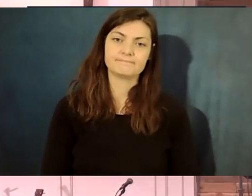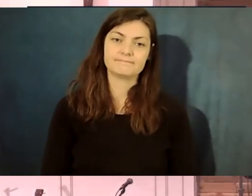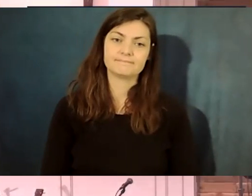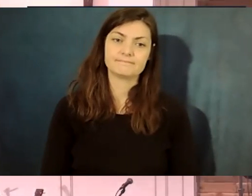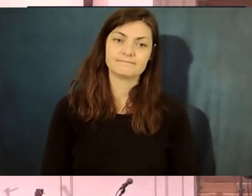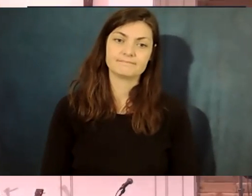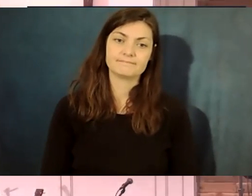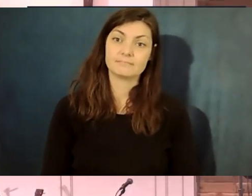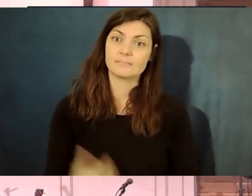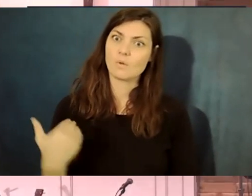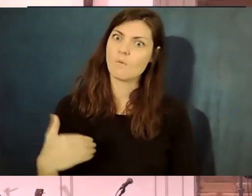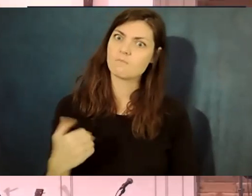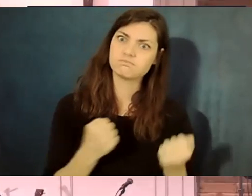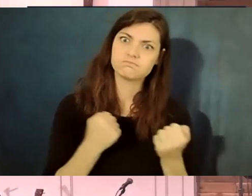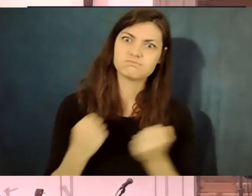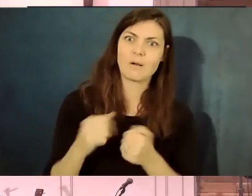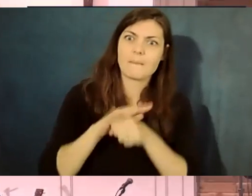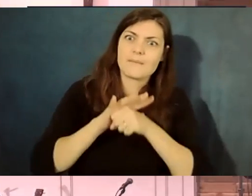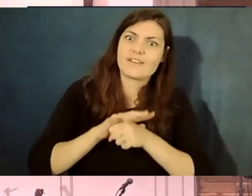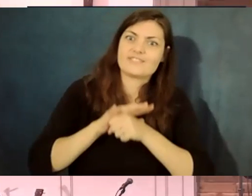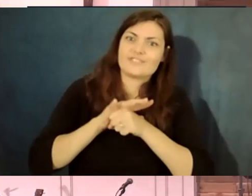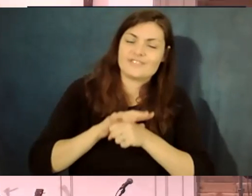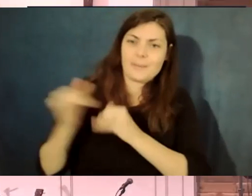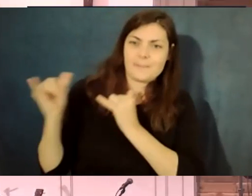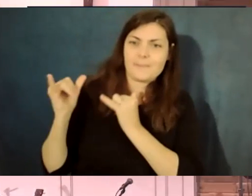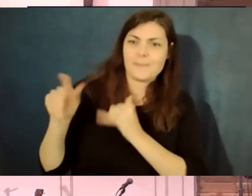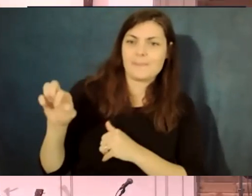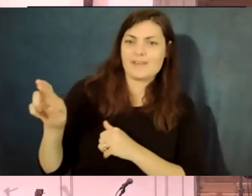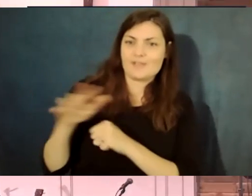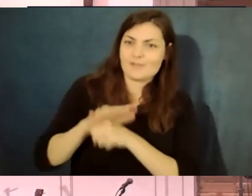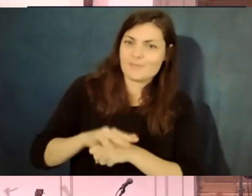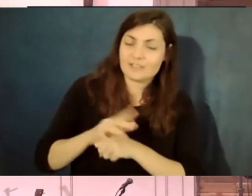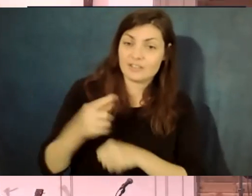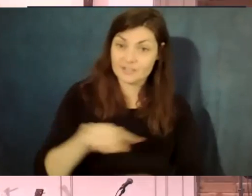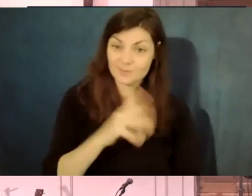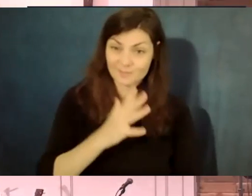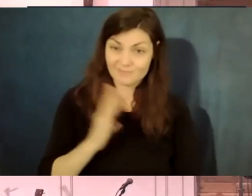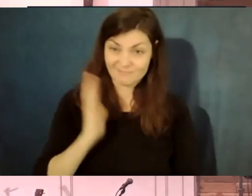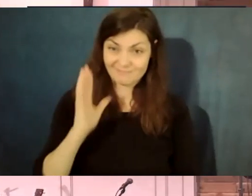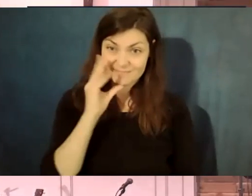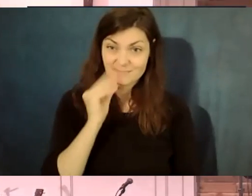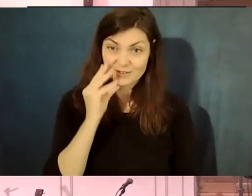And if you want to talk about peer pressure, let me ask this. Has anybody in here ever had